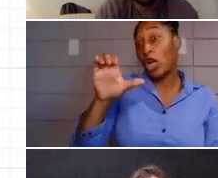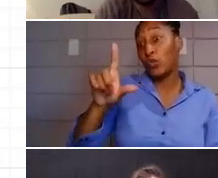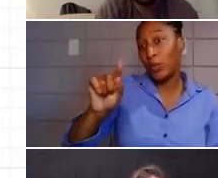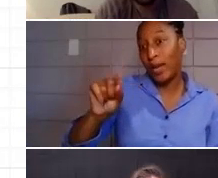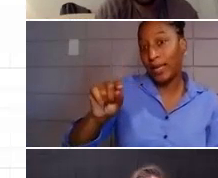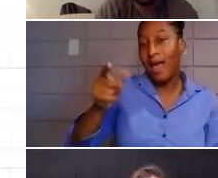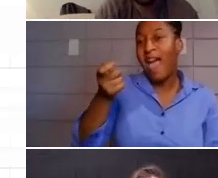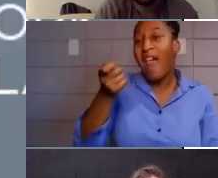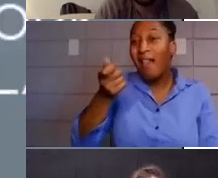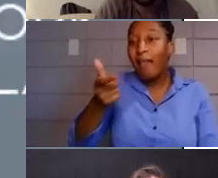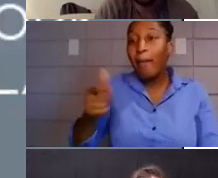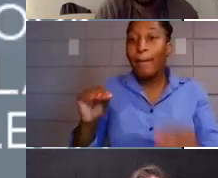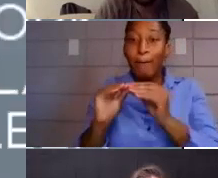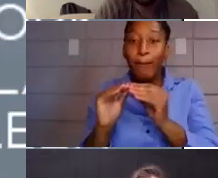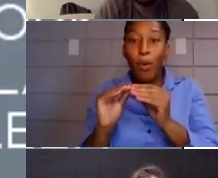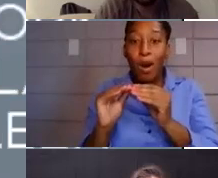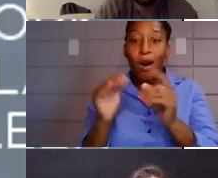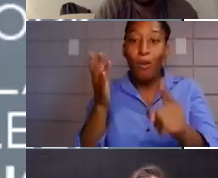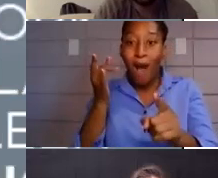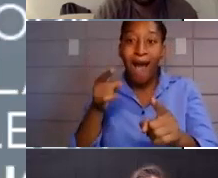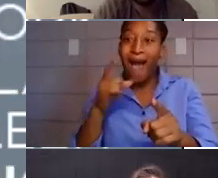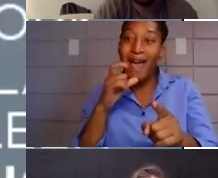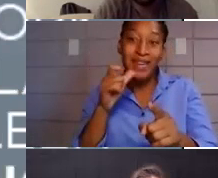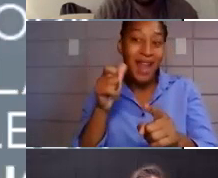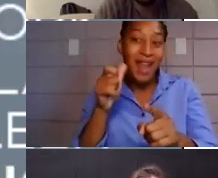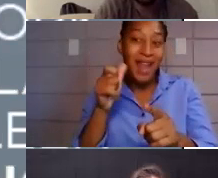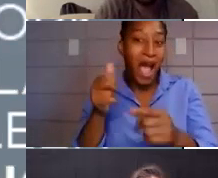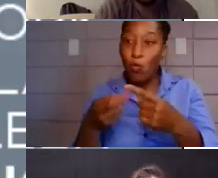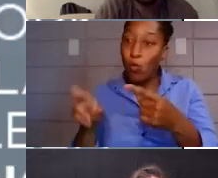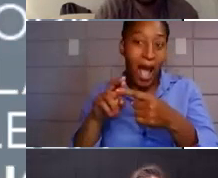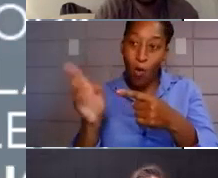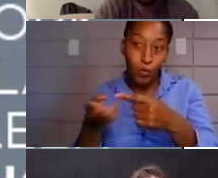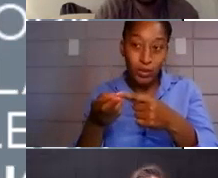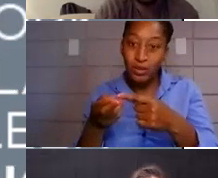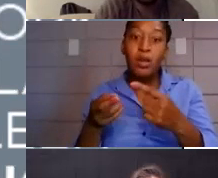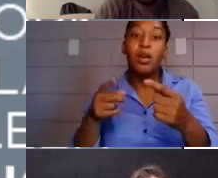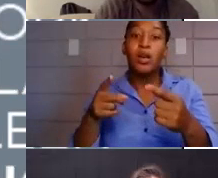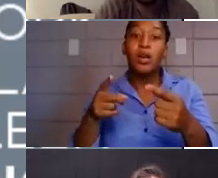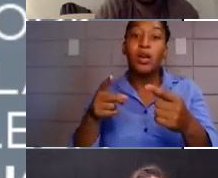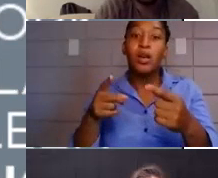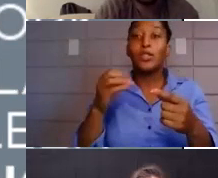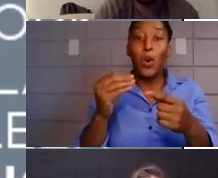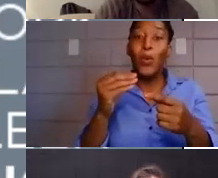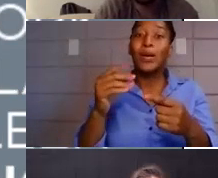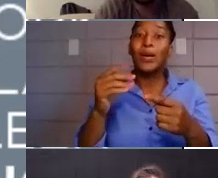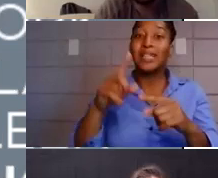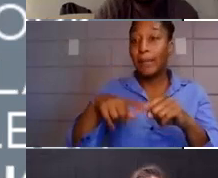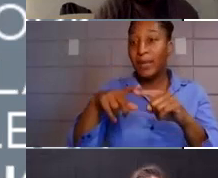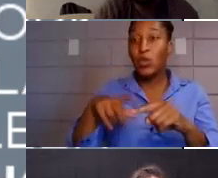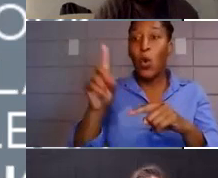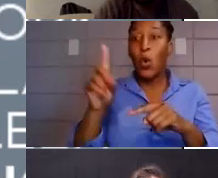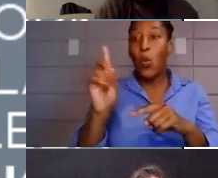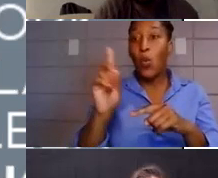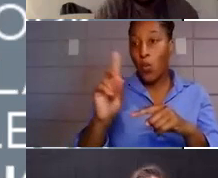I didn't round off like that. It depends on what where you round at what point you round.